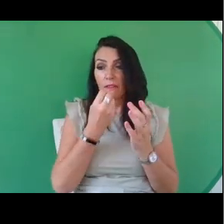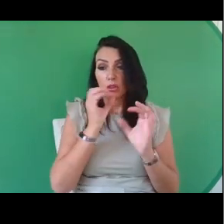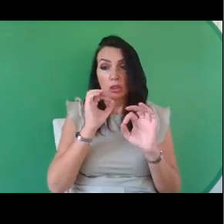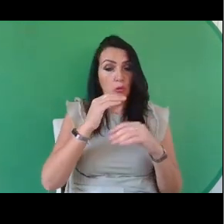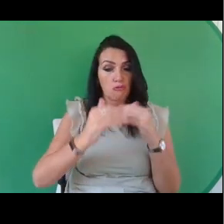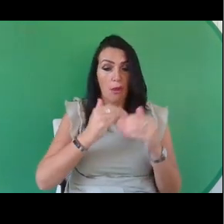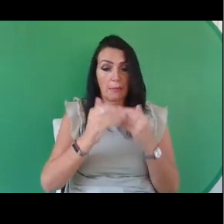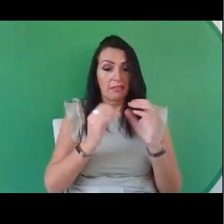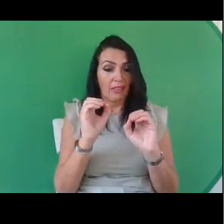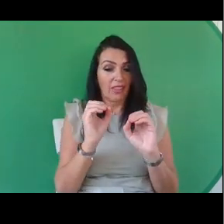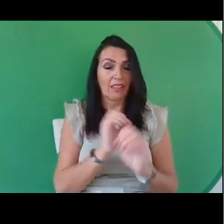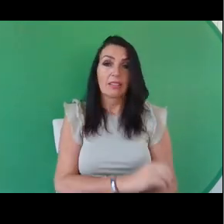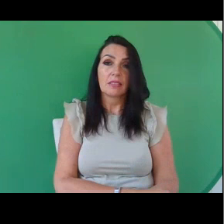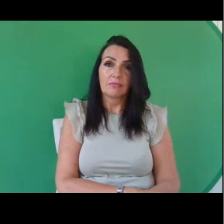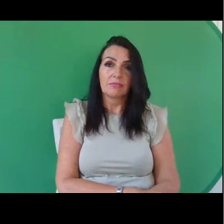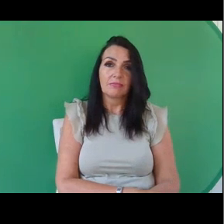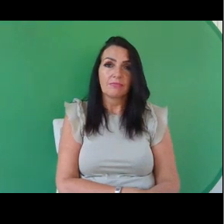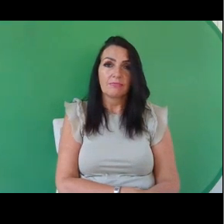all.